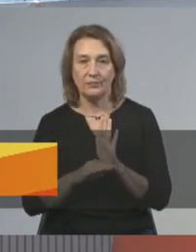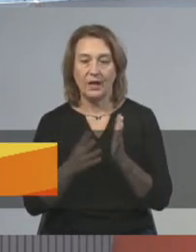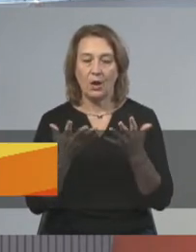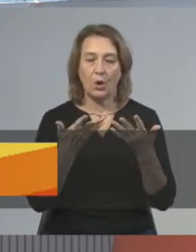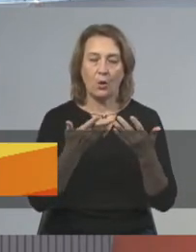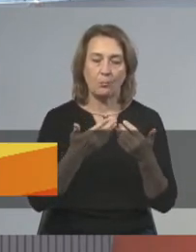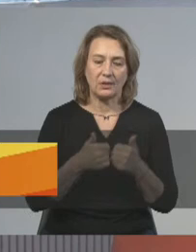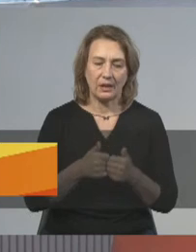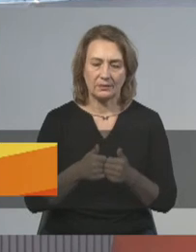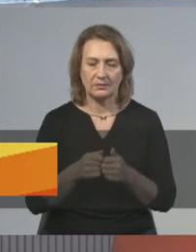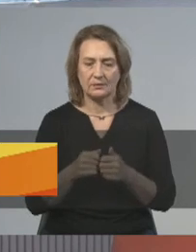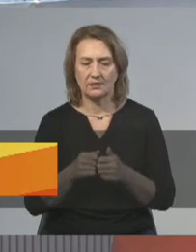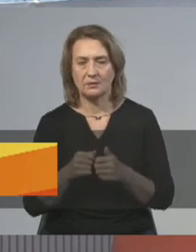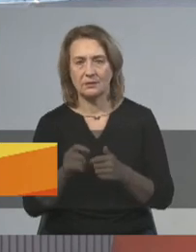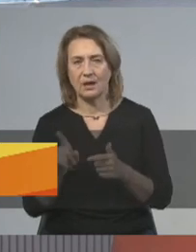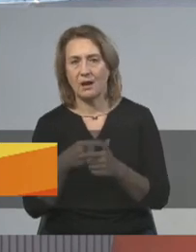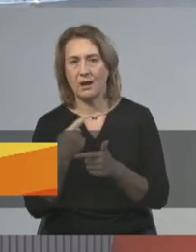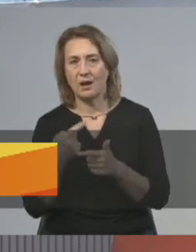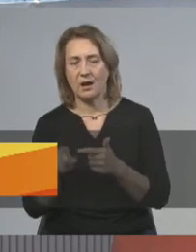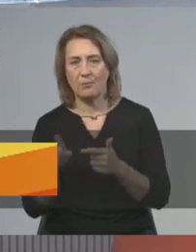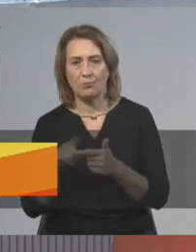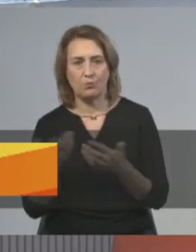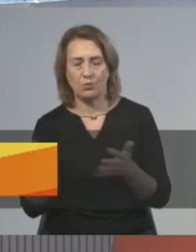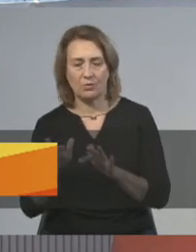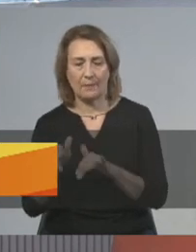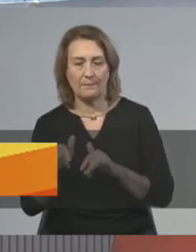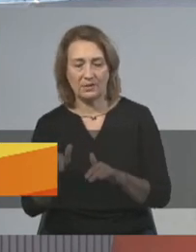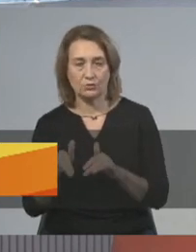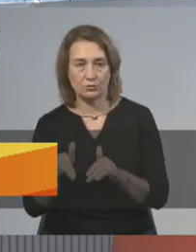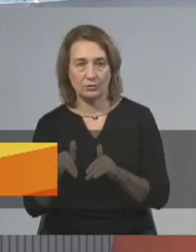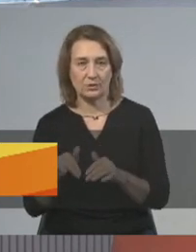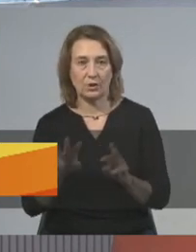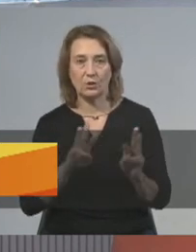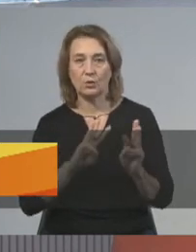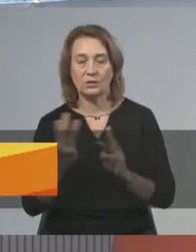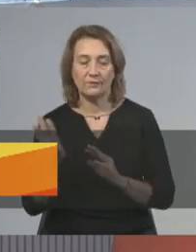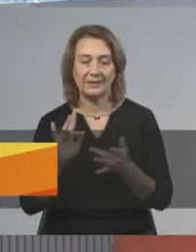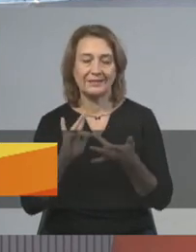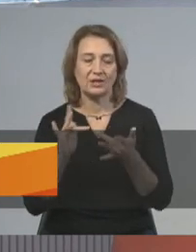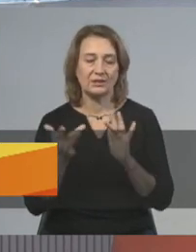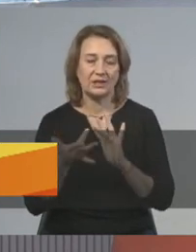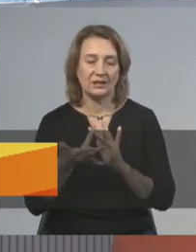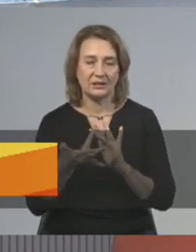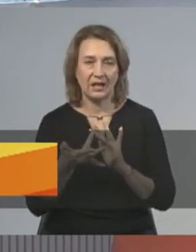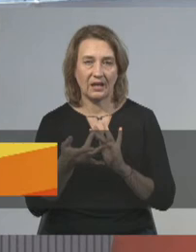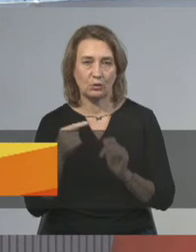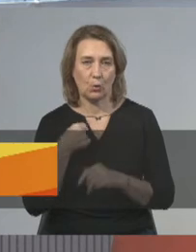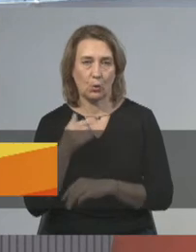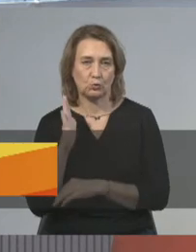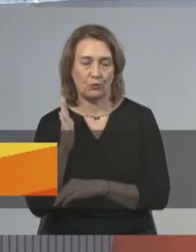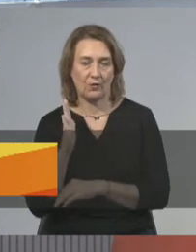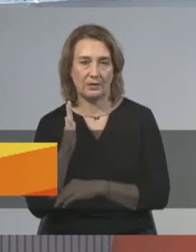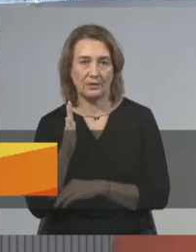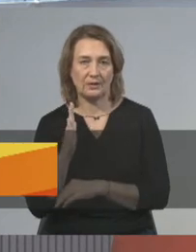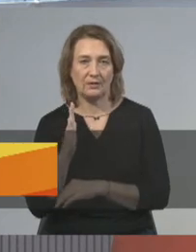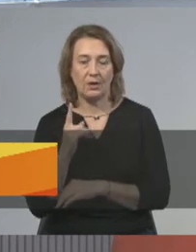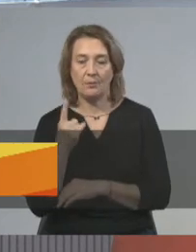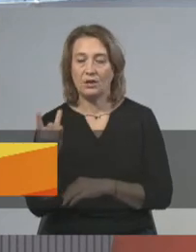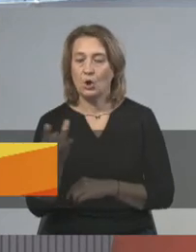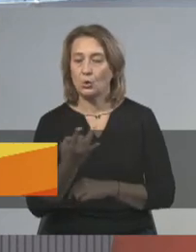programs or gadgets or machines as for the online voting or internet voting